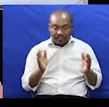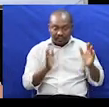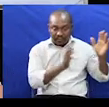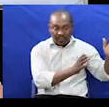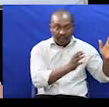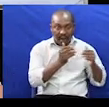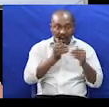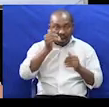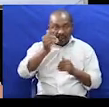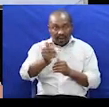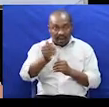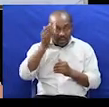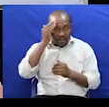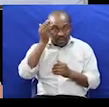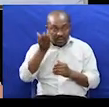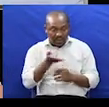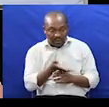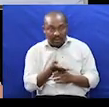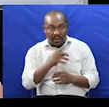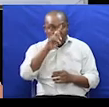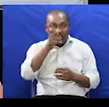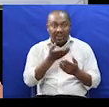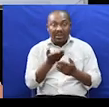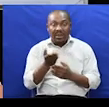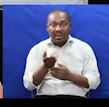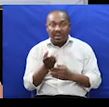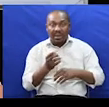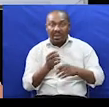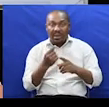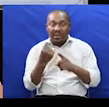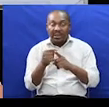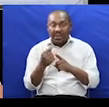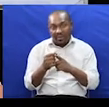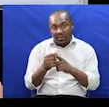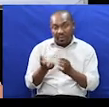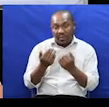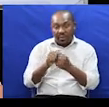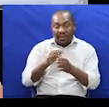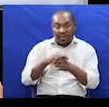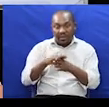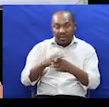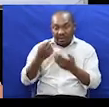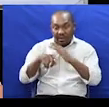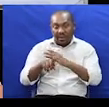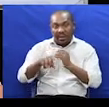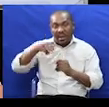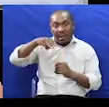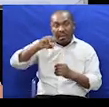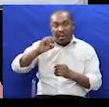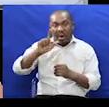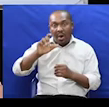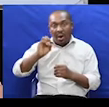standard solution, what is another term that you can encounter? It is the molar solution. We